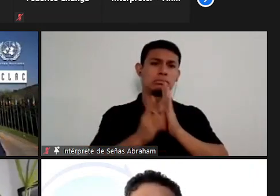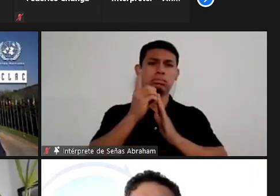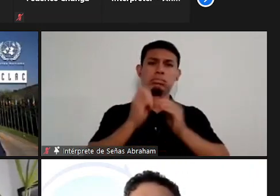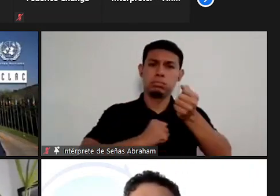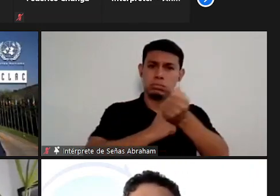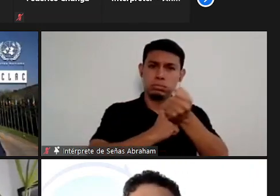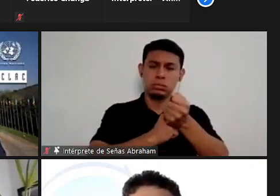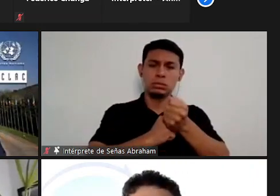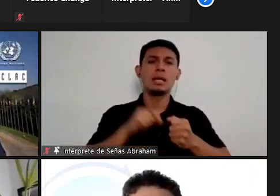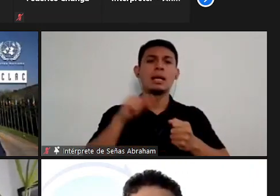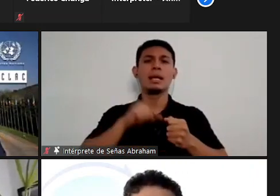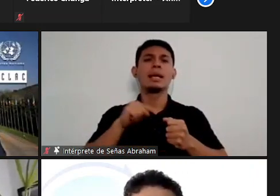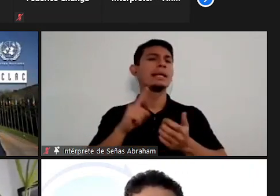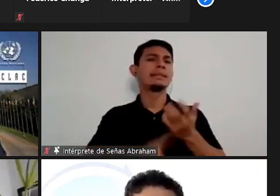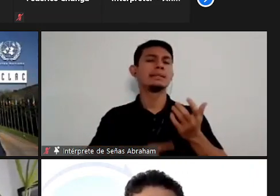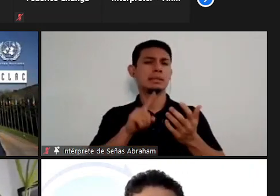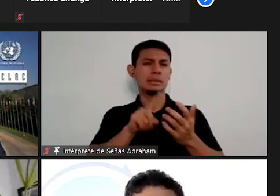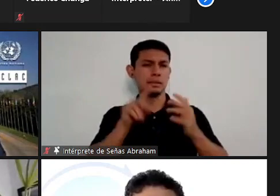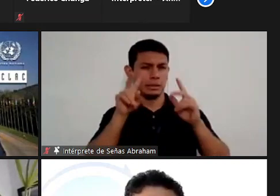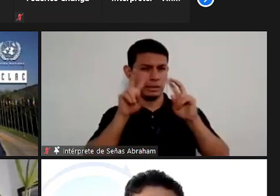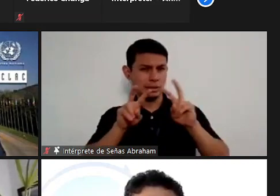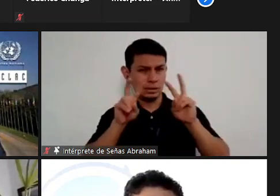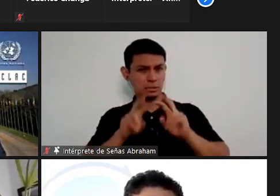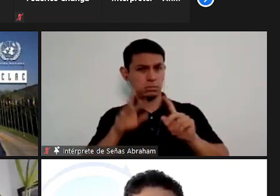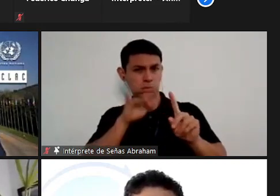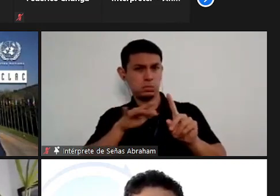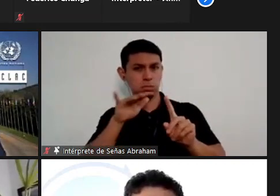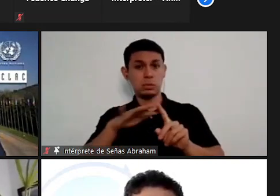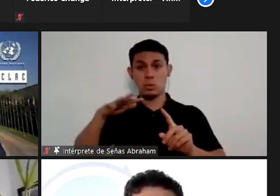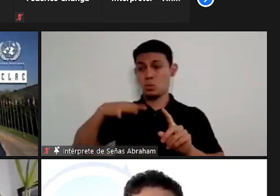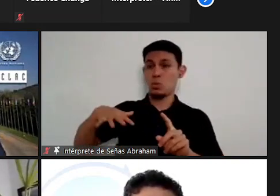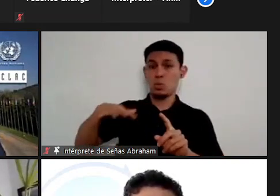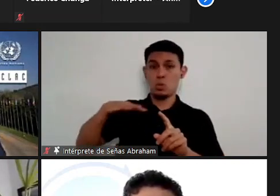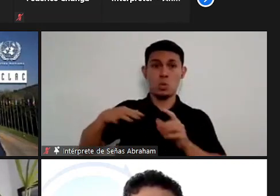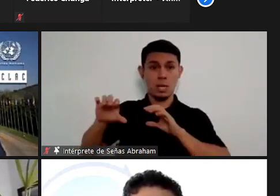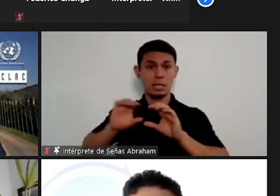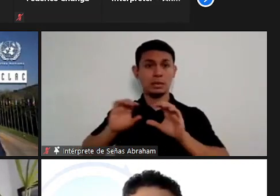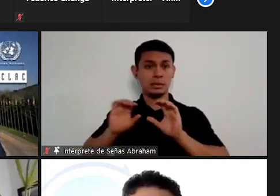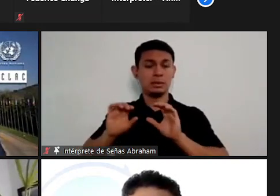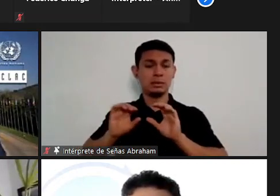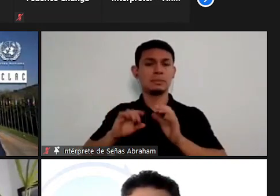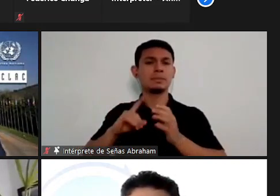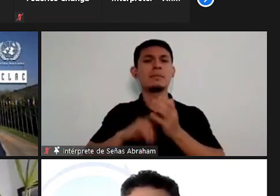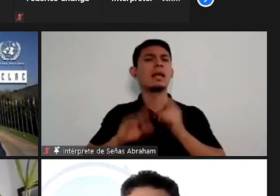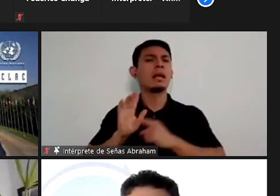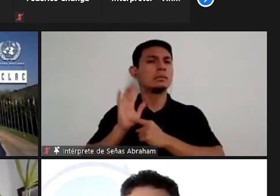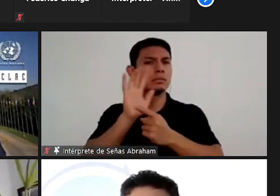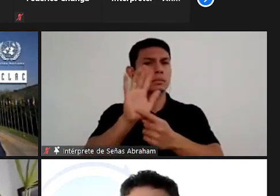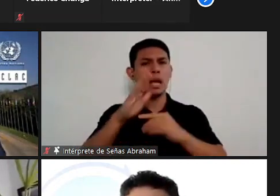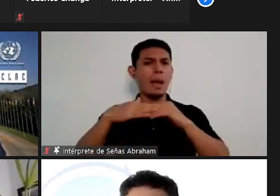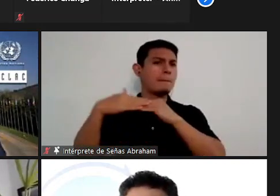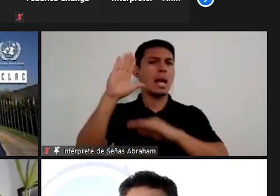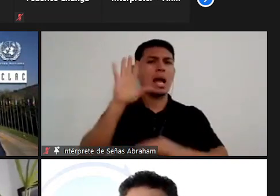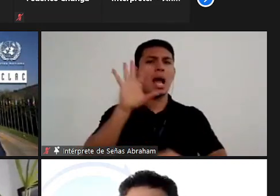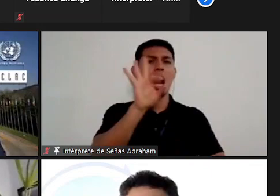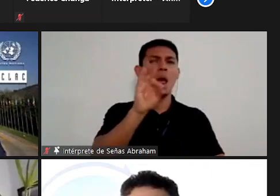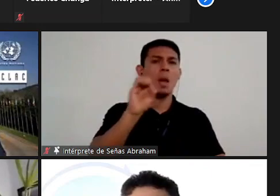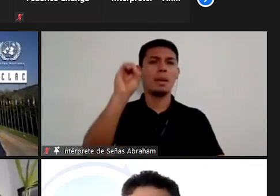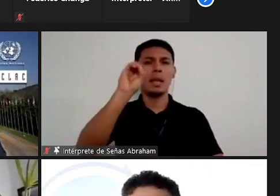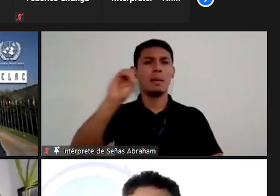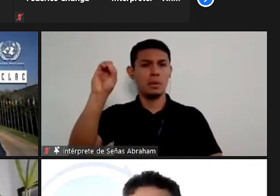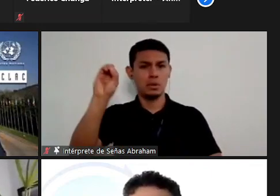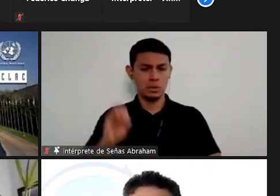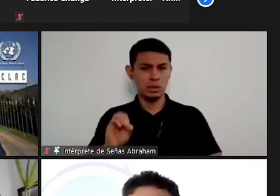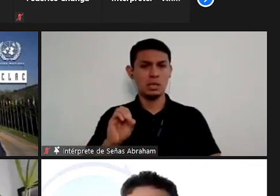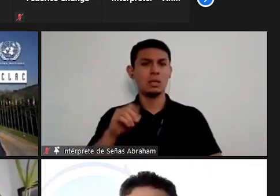support a sustainable development and an analysis that we did demonstrated that over 90